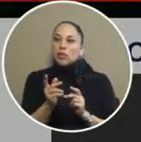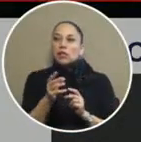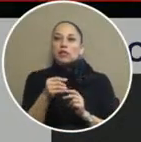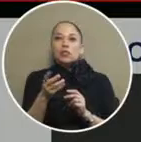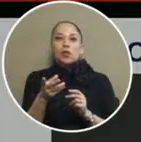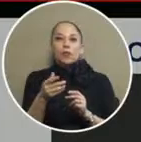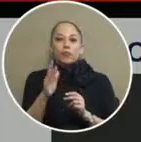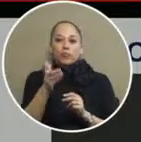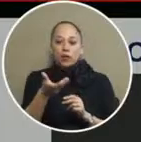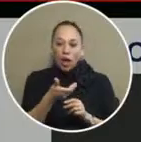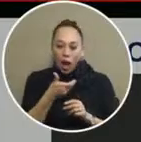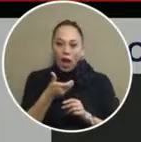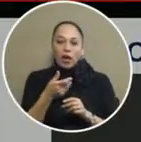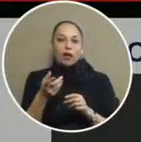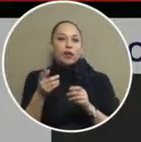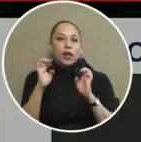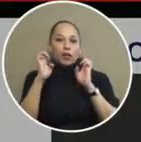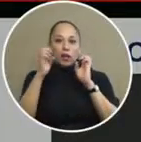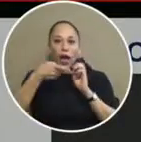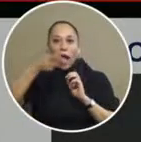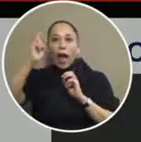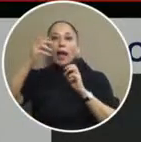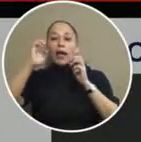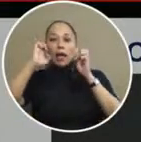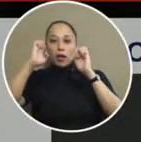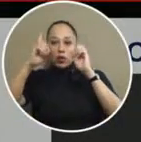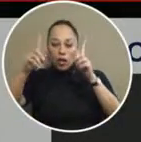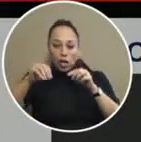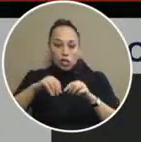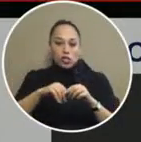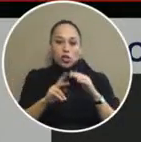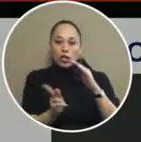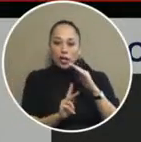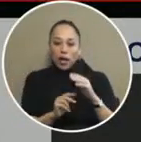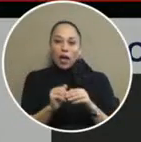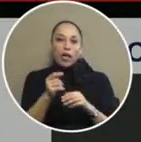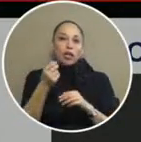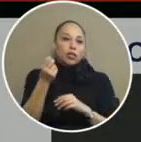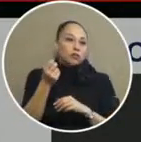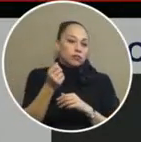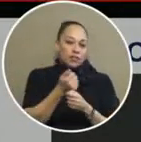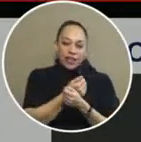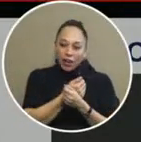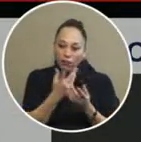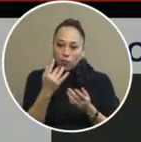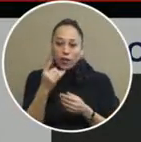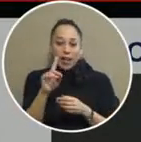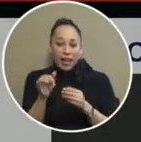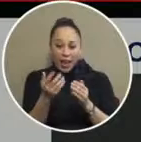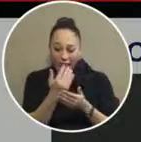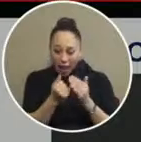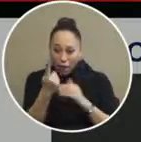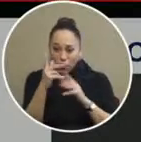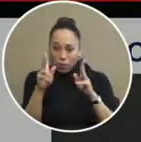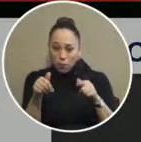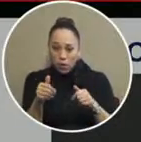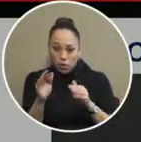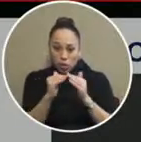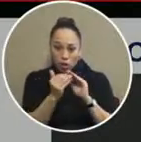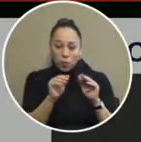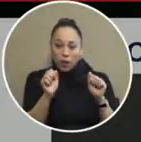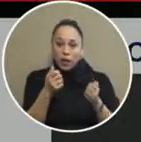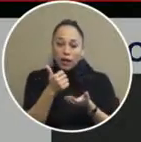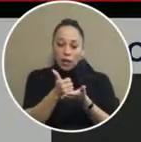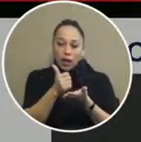higher education or K-12. Every single member of the community can help decrease the spread and